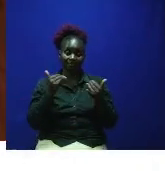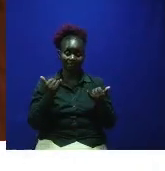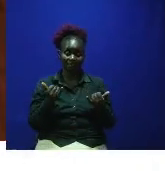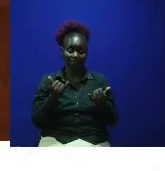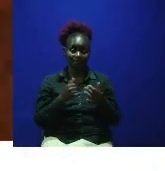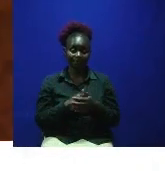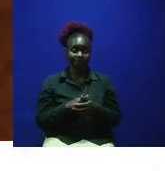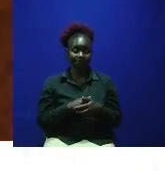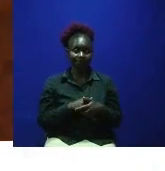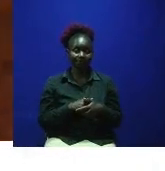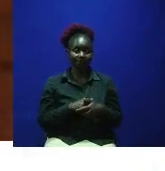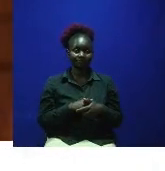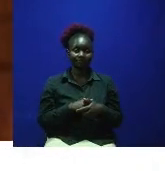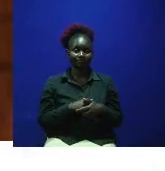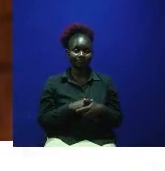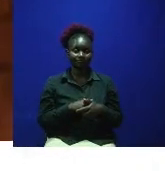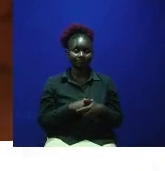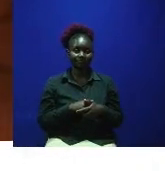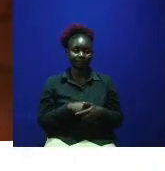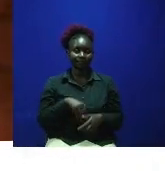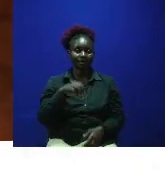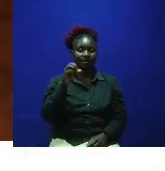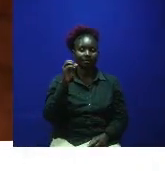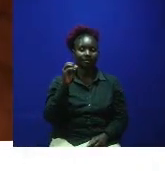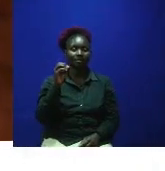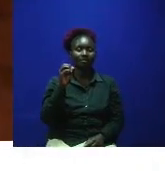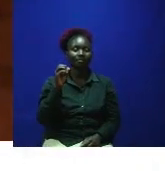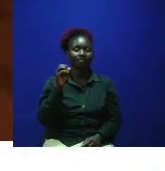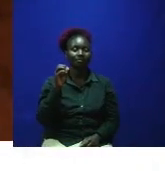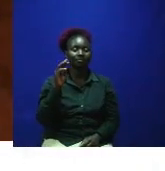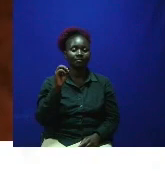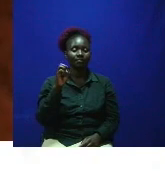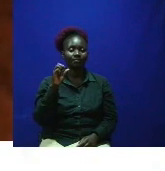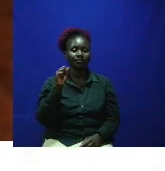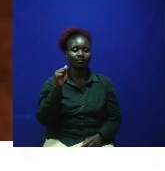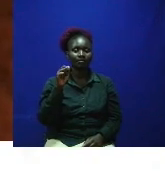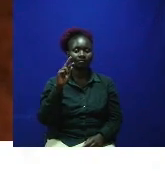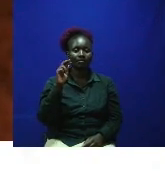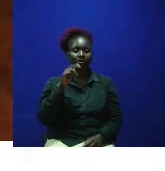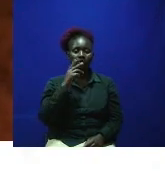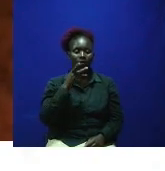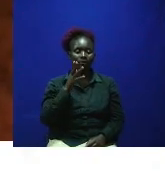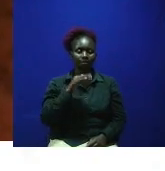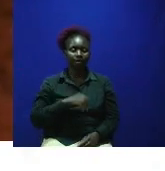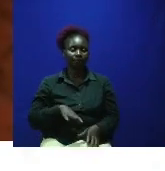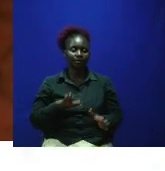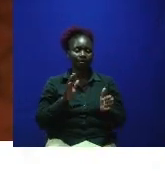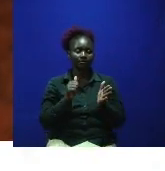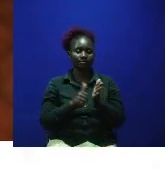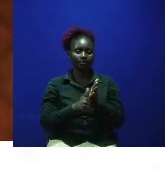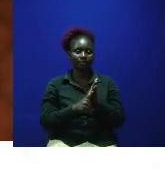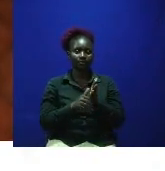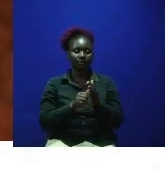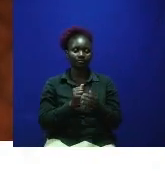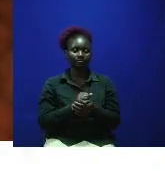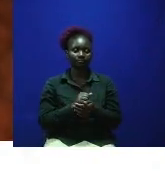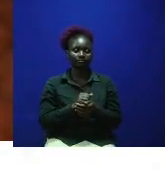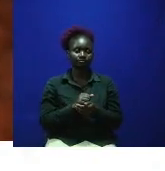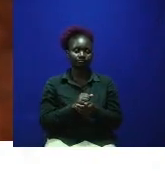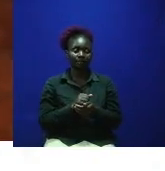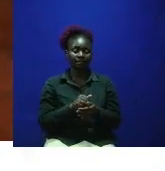kenyorukia Mesaria na bigege tuacha kokonya abamintu bali babatu muchando wichinda